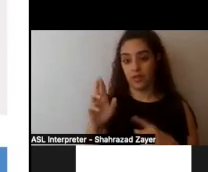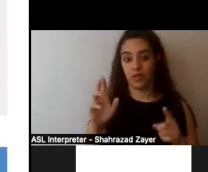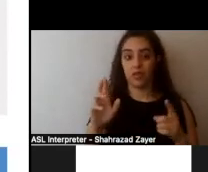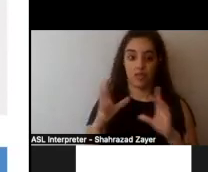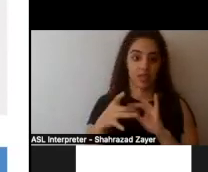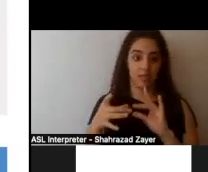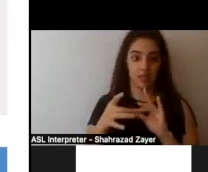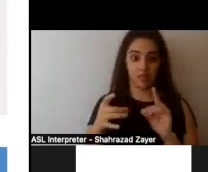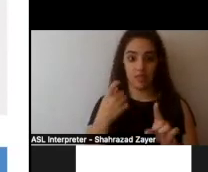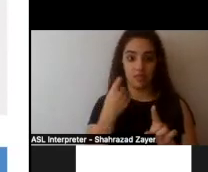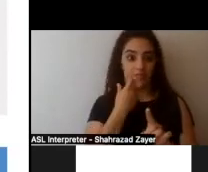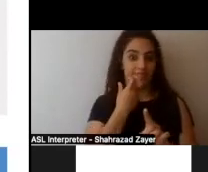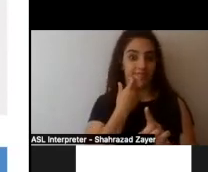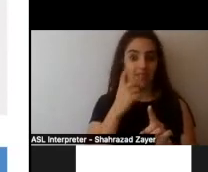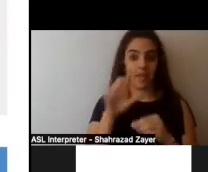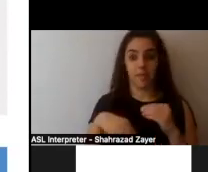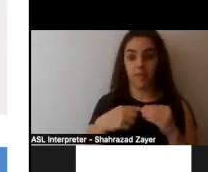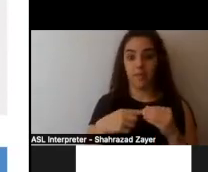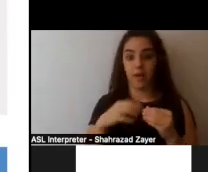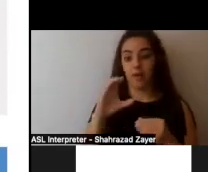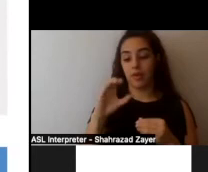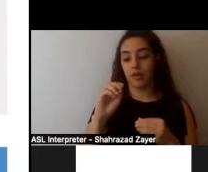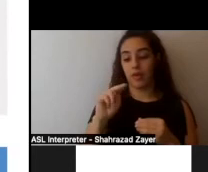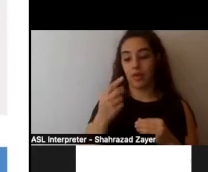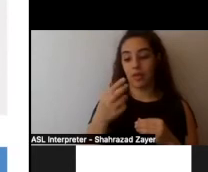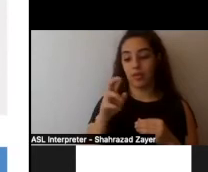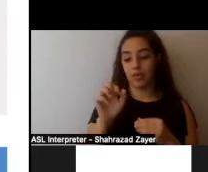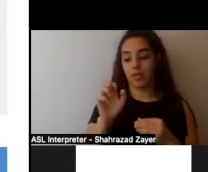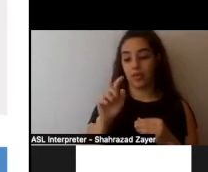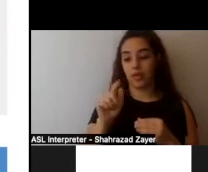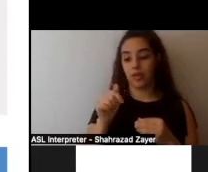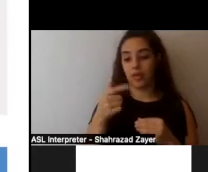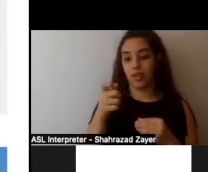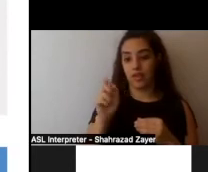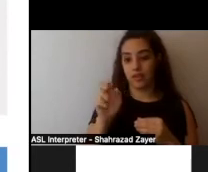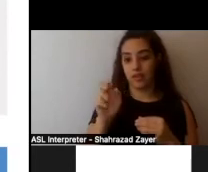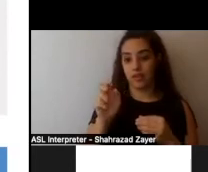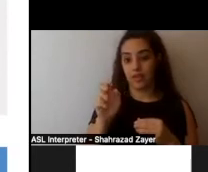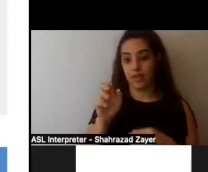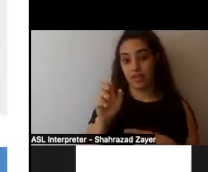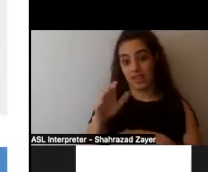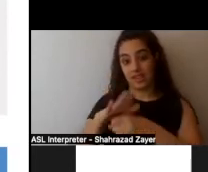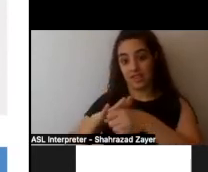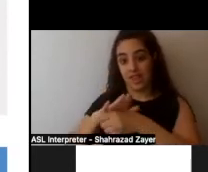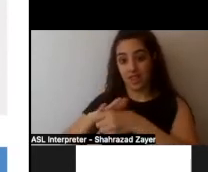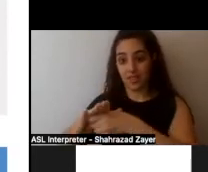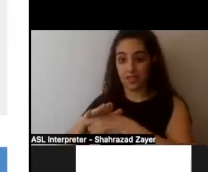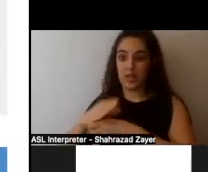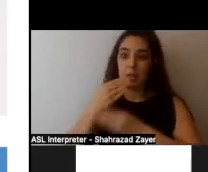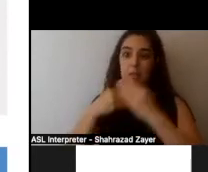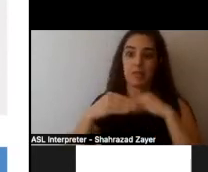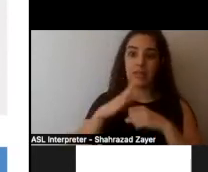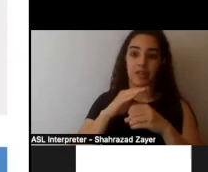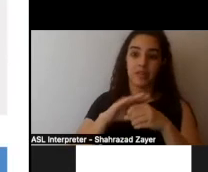commenting on the congregate sites, which are really meal sites at senior centers that